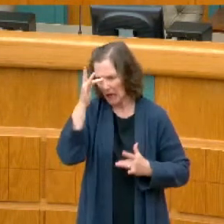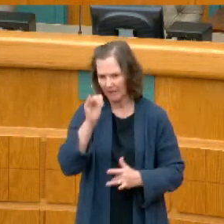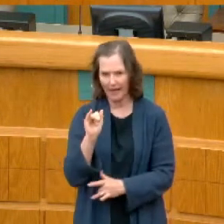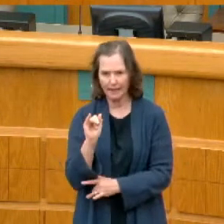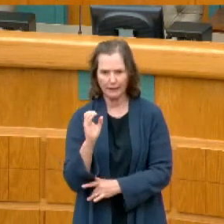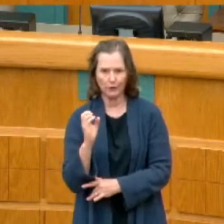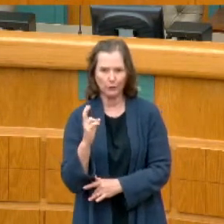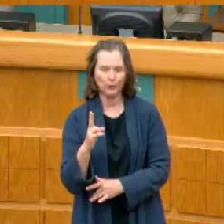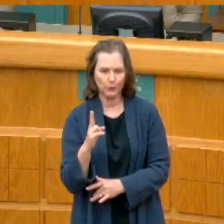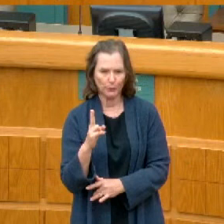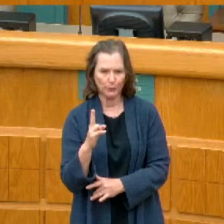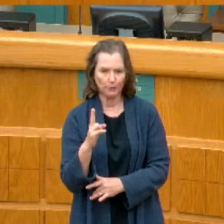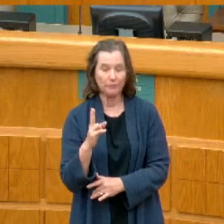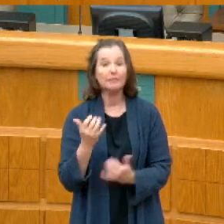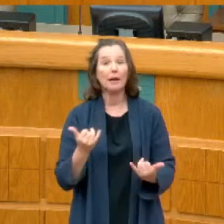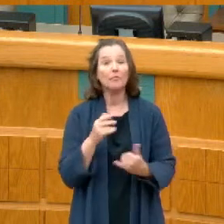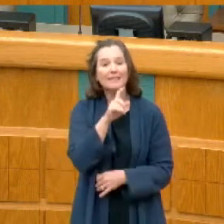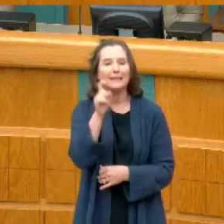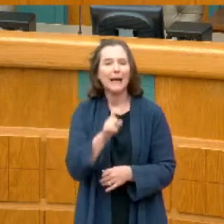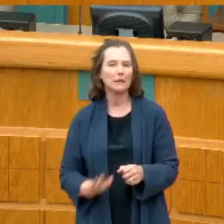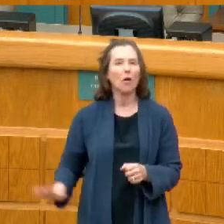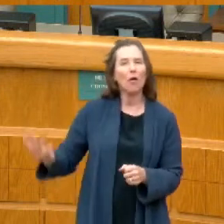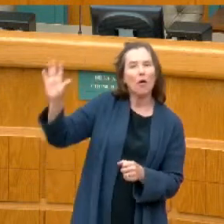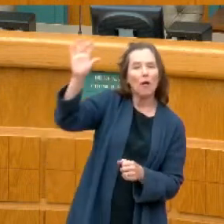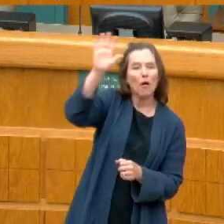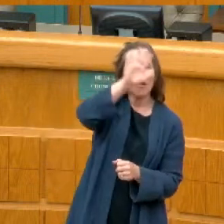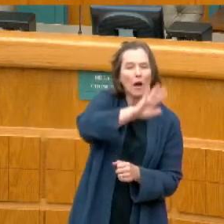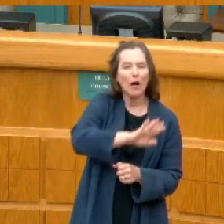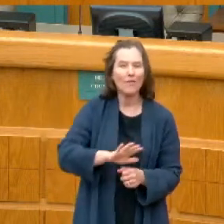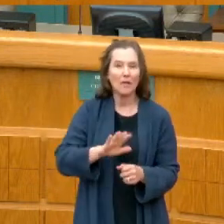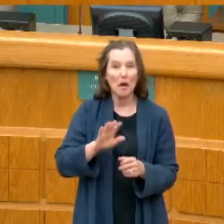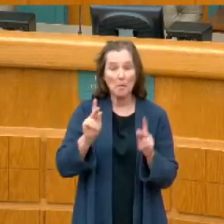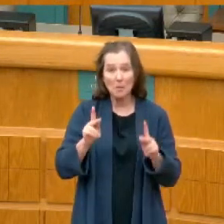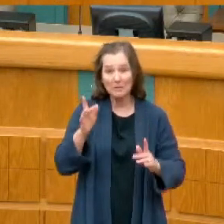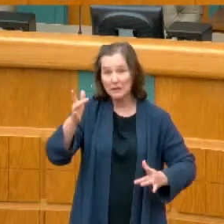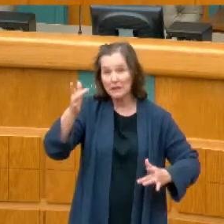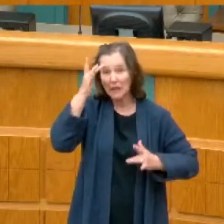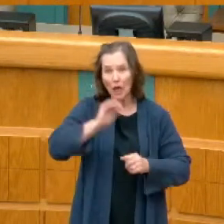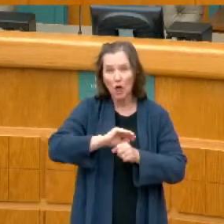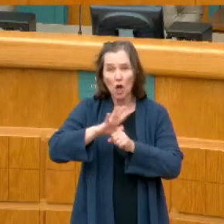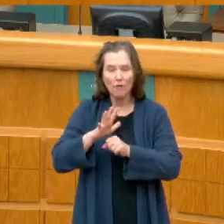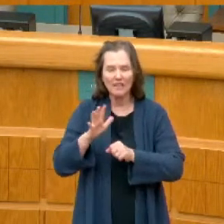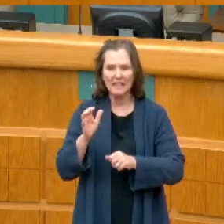Texas has reported 10,086 active cases statewide.